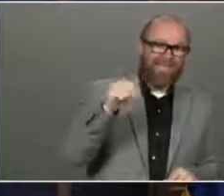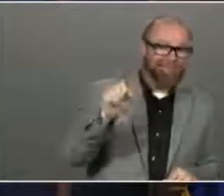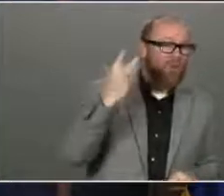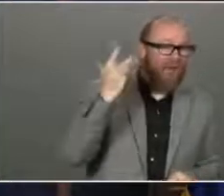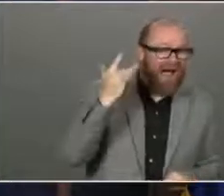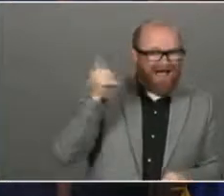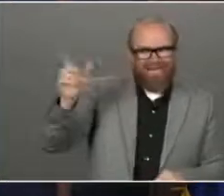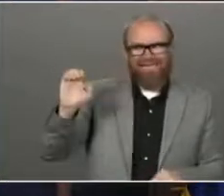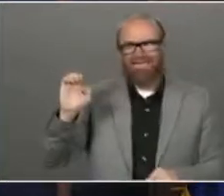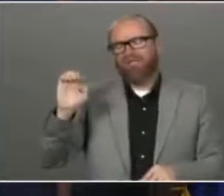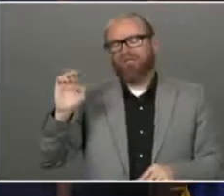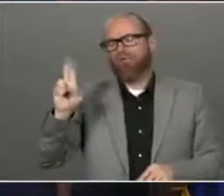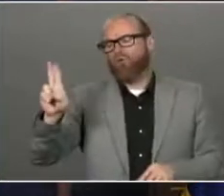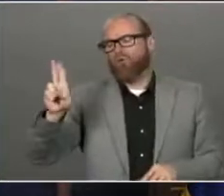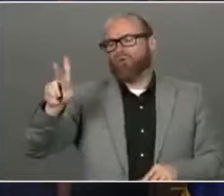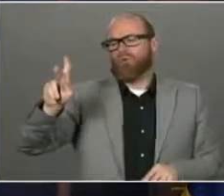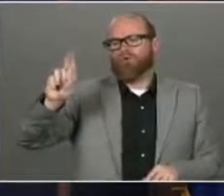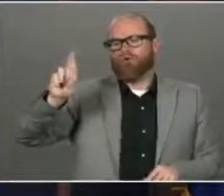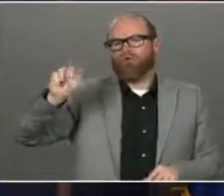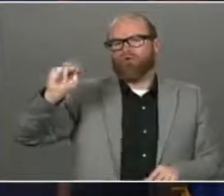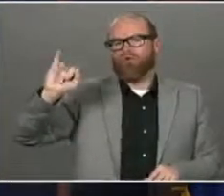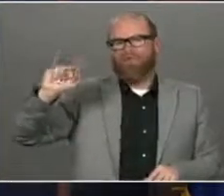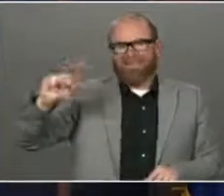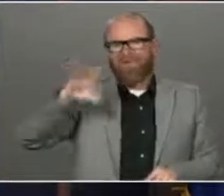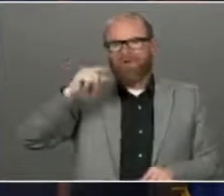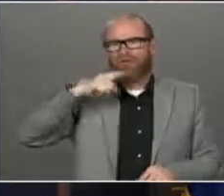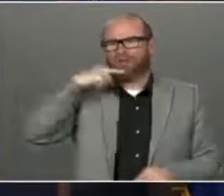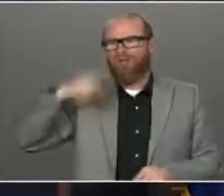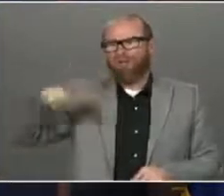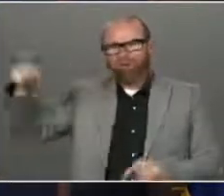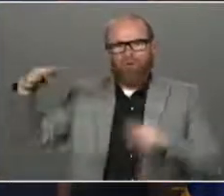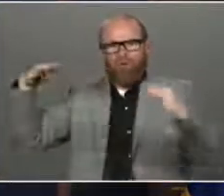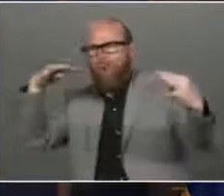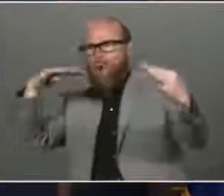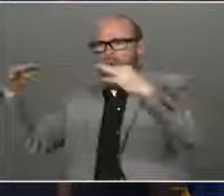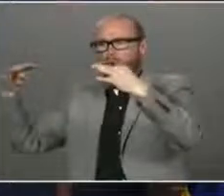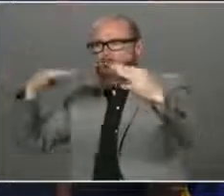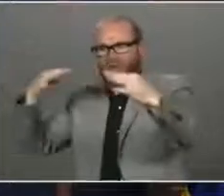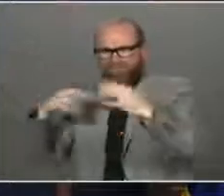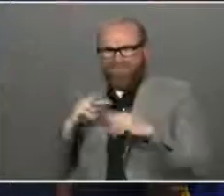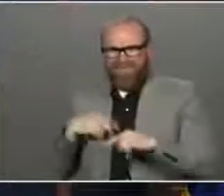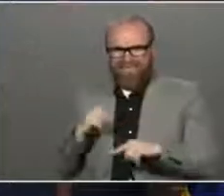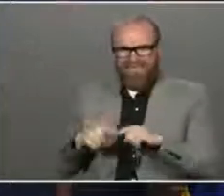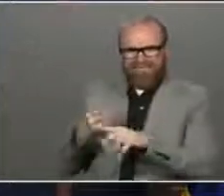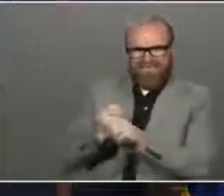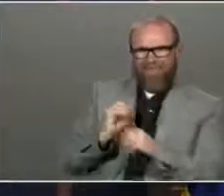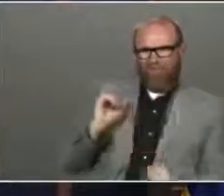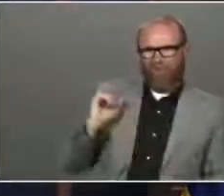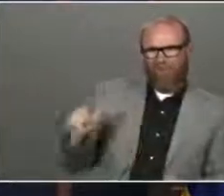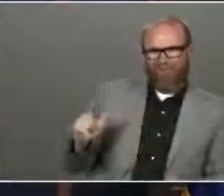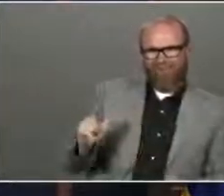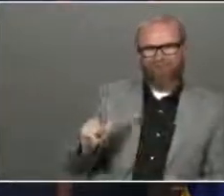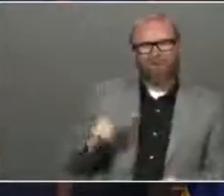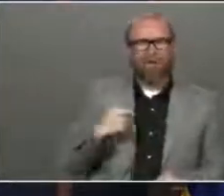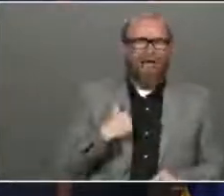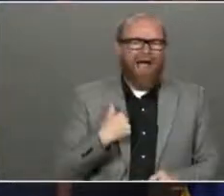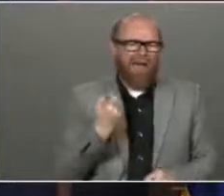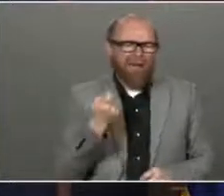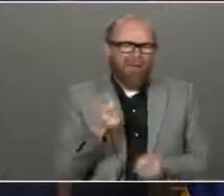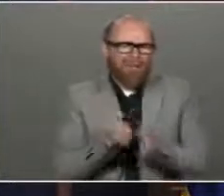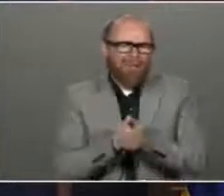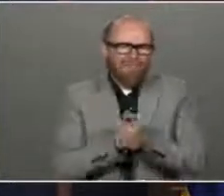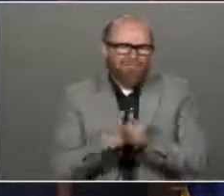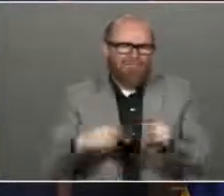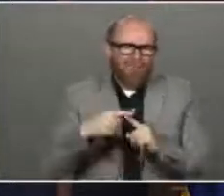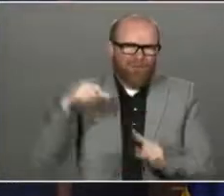by an evil mastermind who is using, by the way, sorry, I get a little passionate about this, but